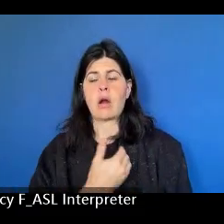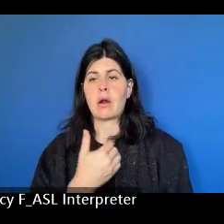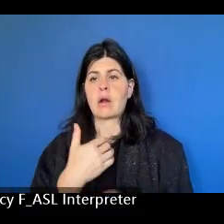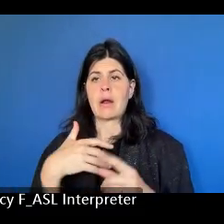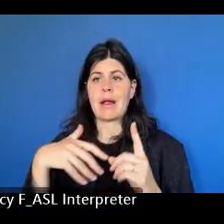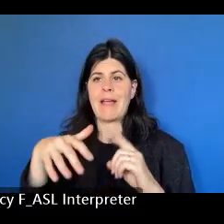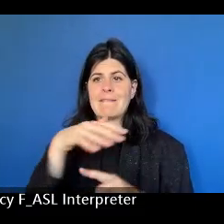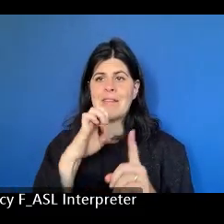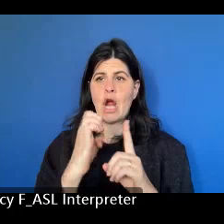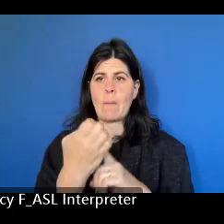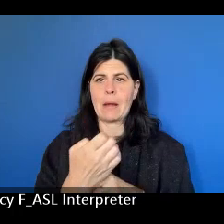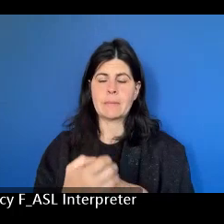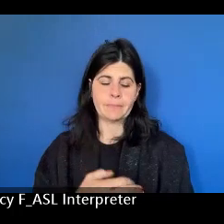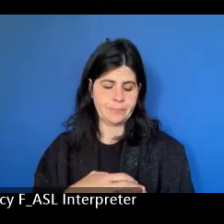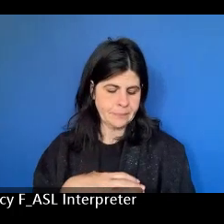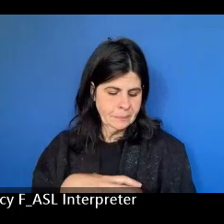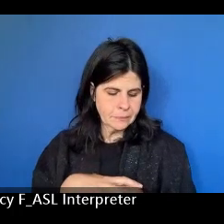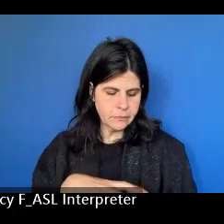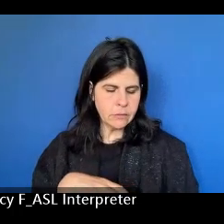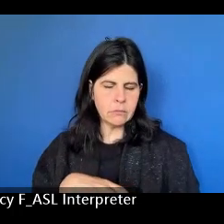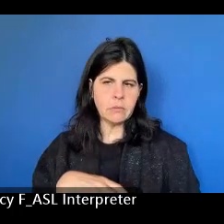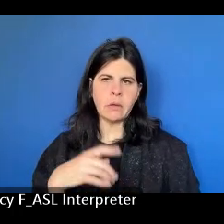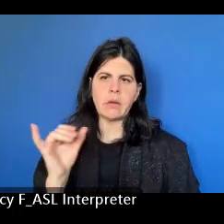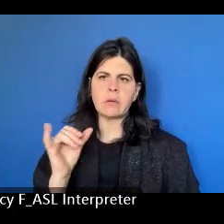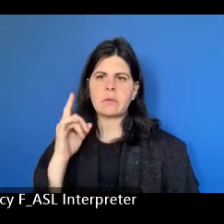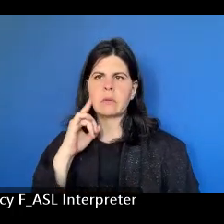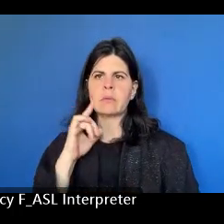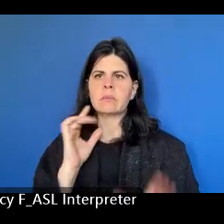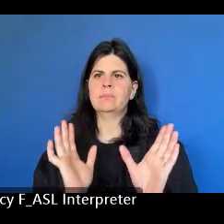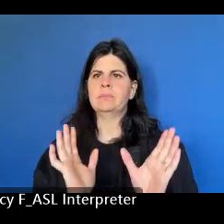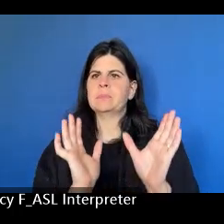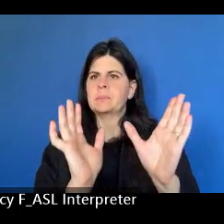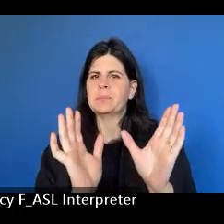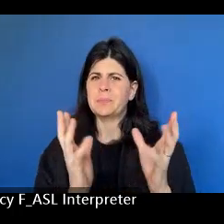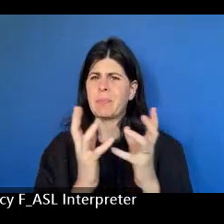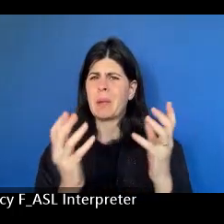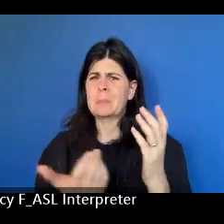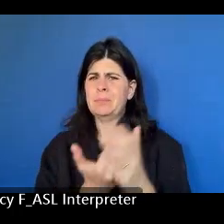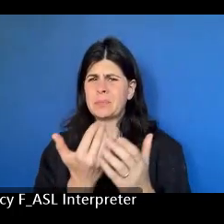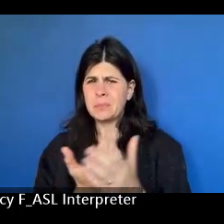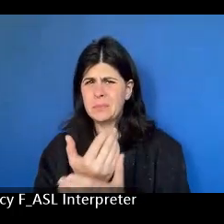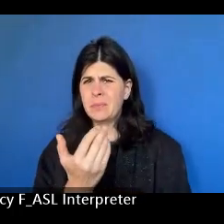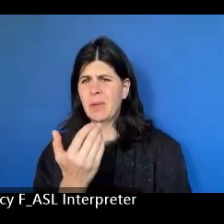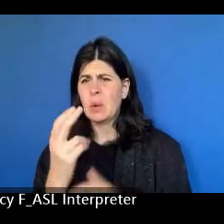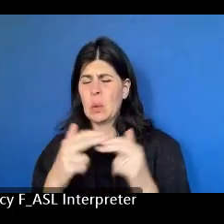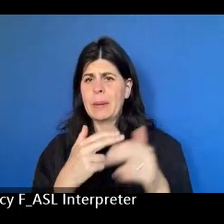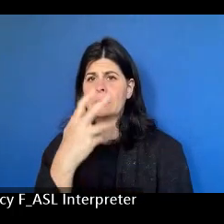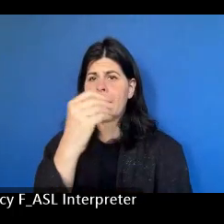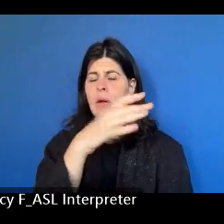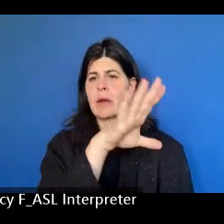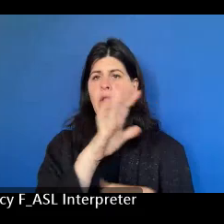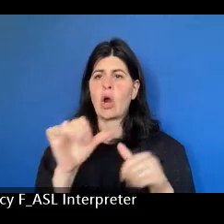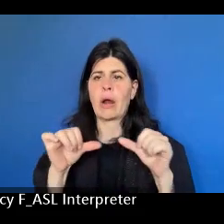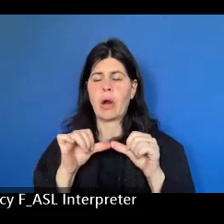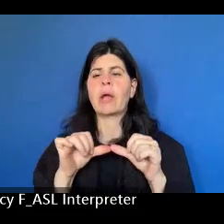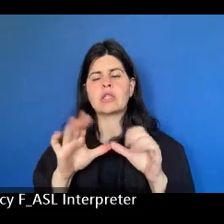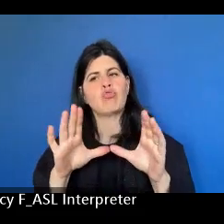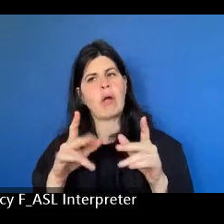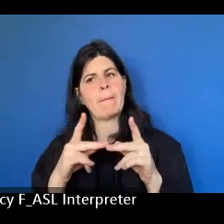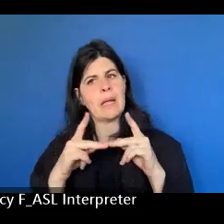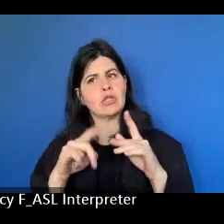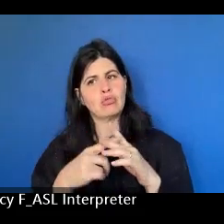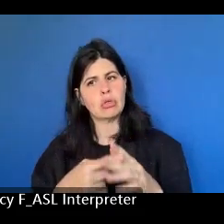also, I think, pushing it into, there's lots of new builds out here in our area. That would be a great place to start because then people can